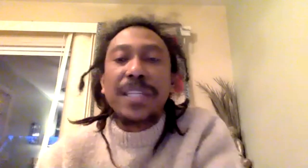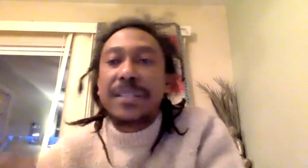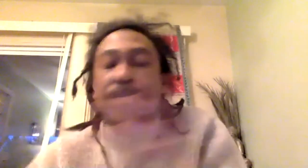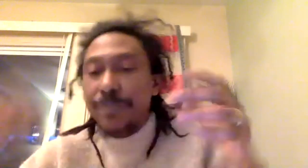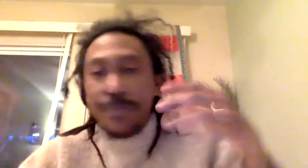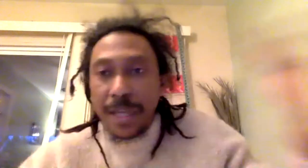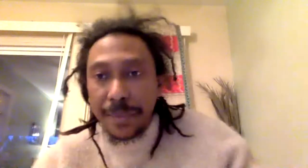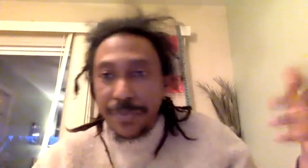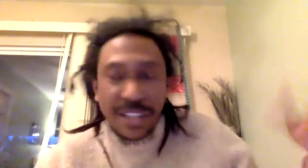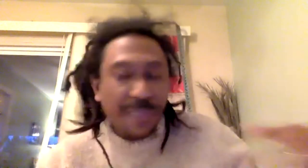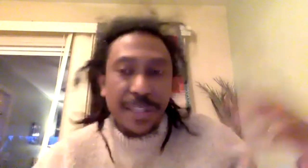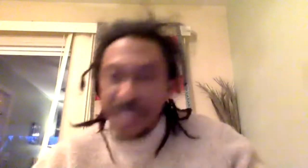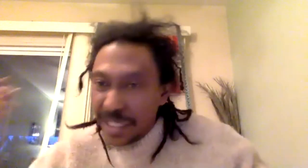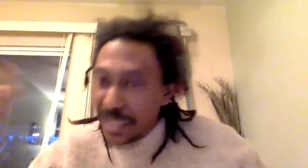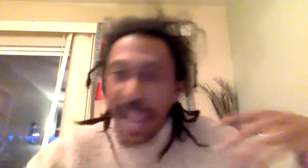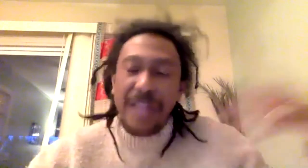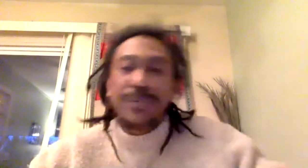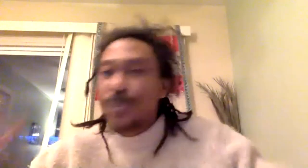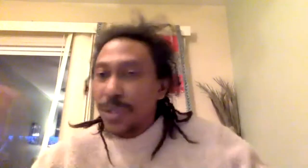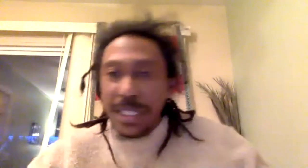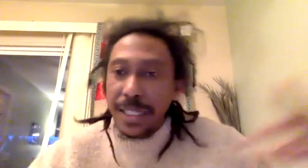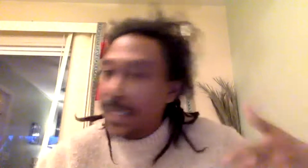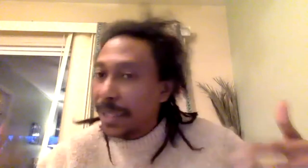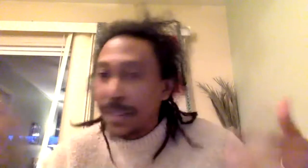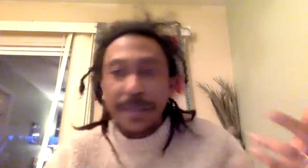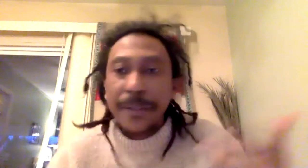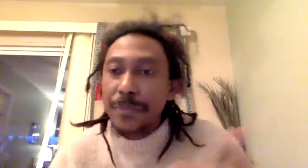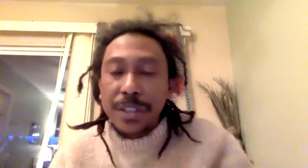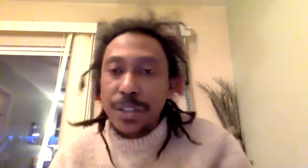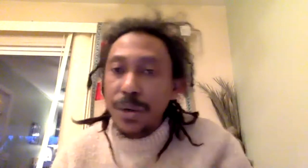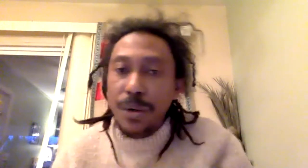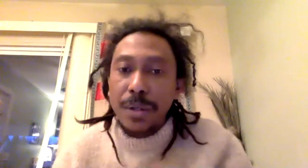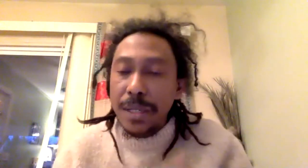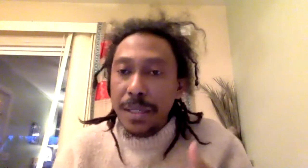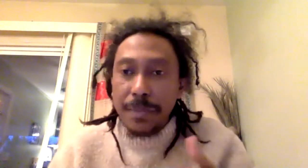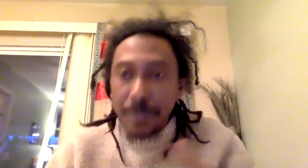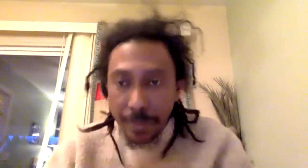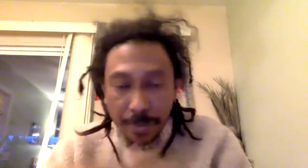complex, different style of music. And so